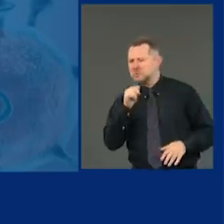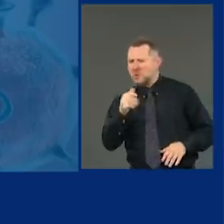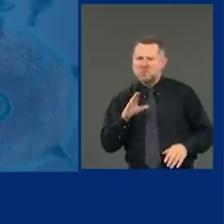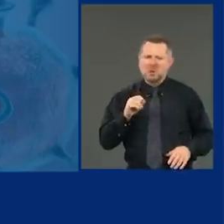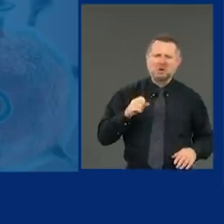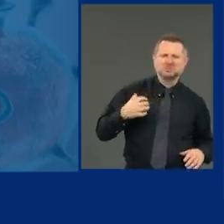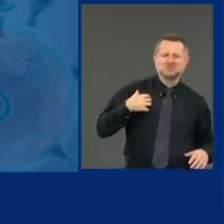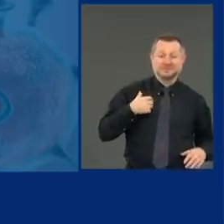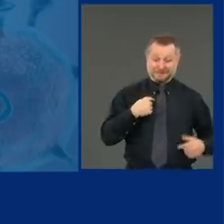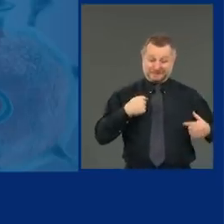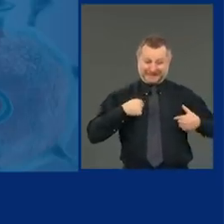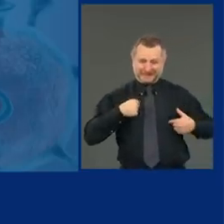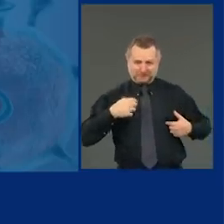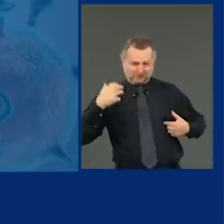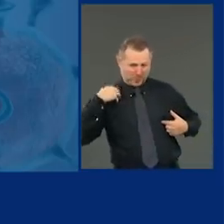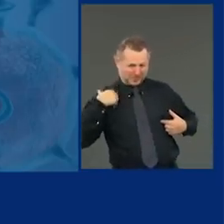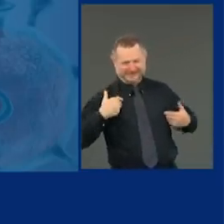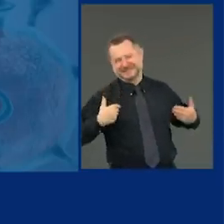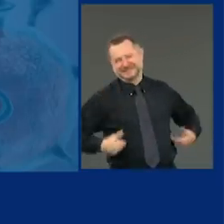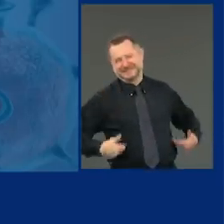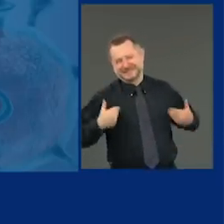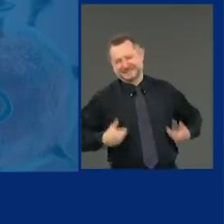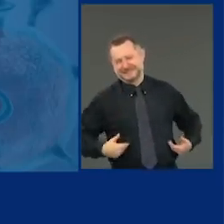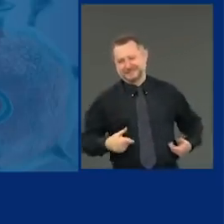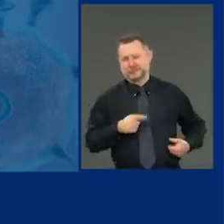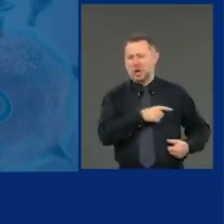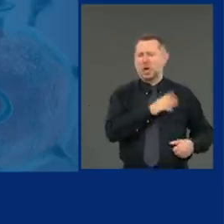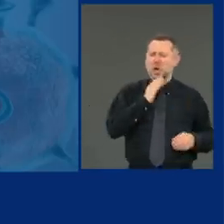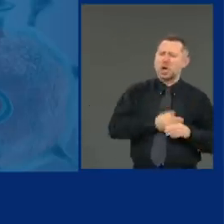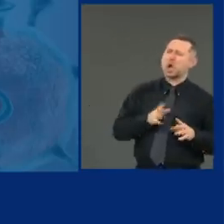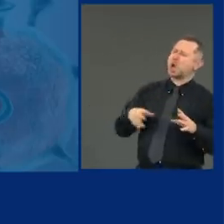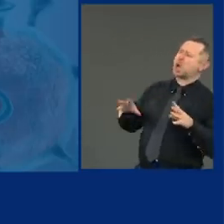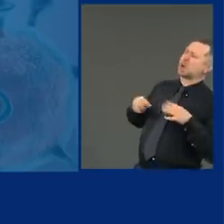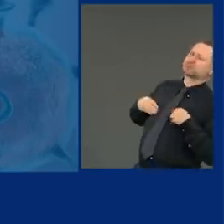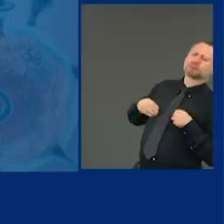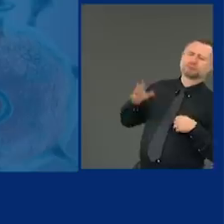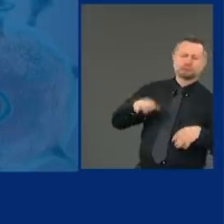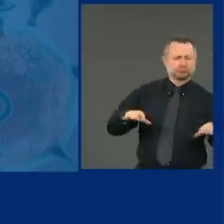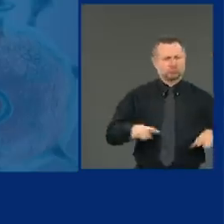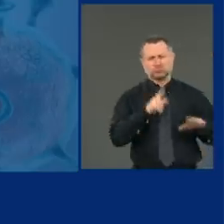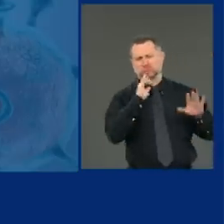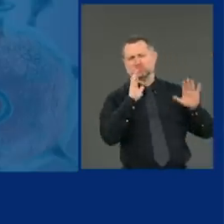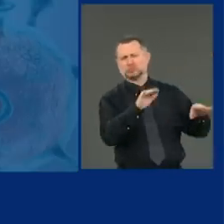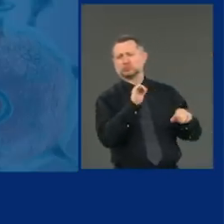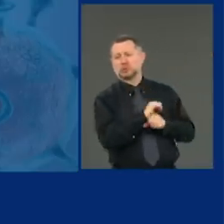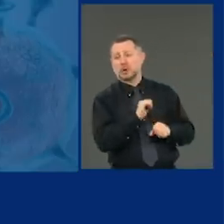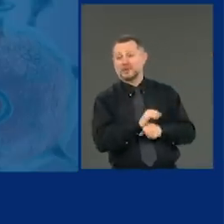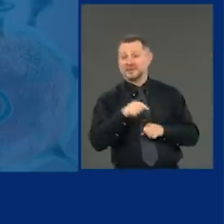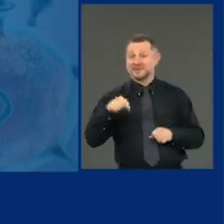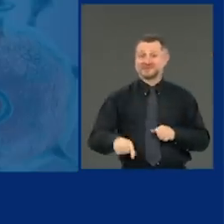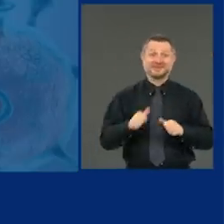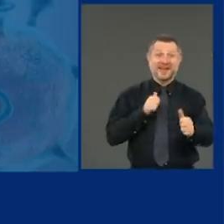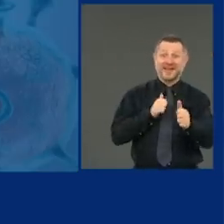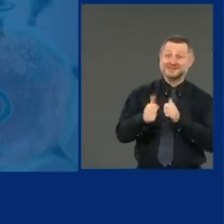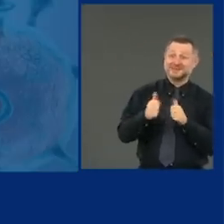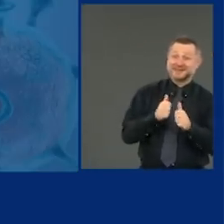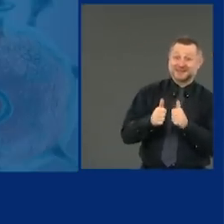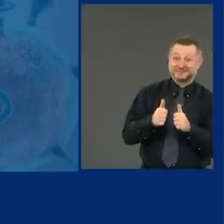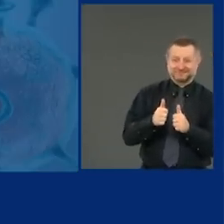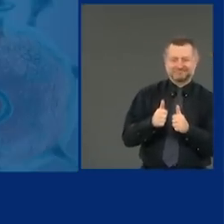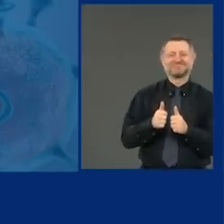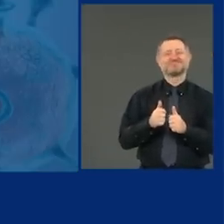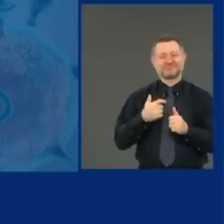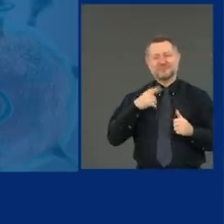and Mariah agreed, and she did a fantastic job. And frankly, this contest has gone much bigger and generated much